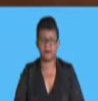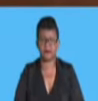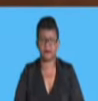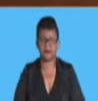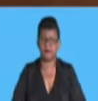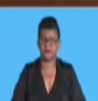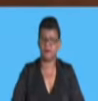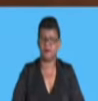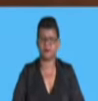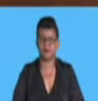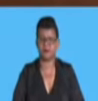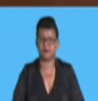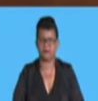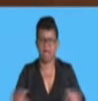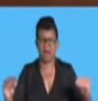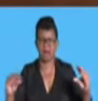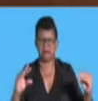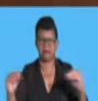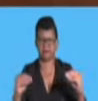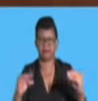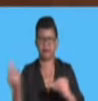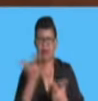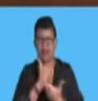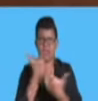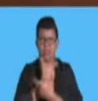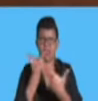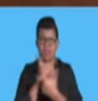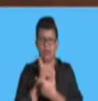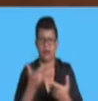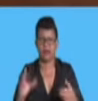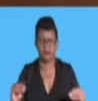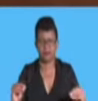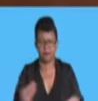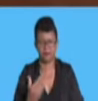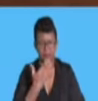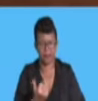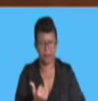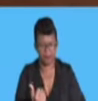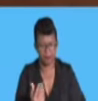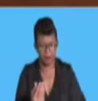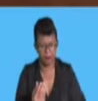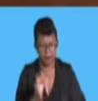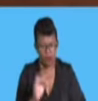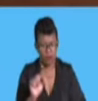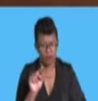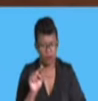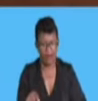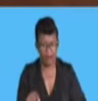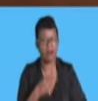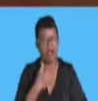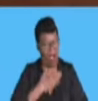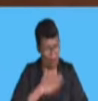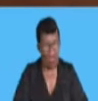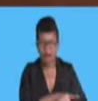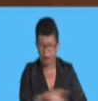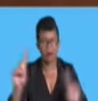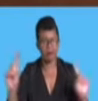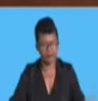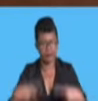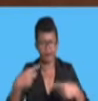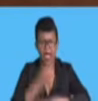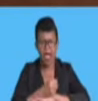Don't do it. I would like to assure the nation that opposition parties are here to work with government so that